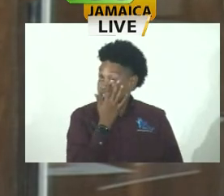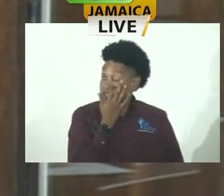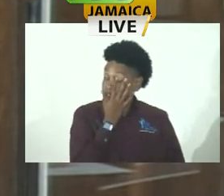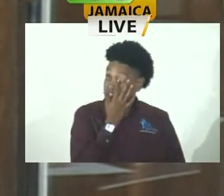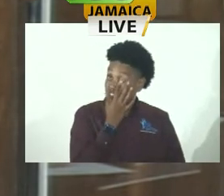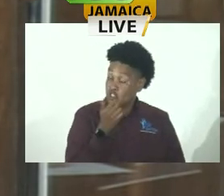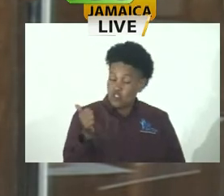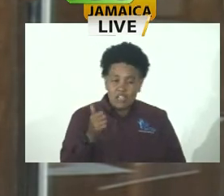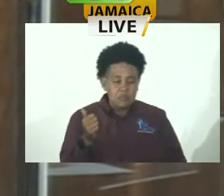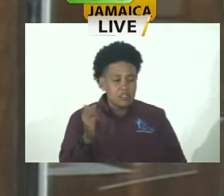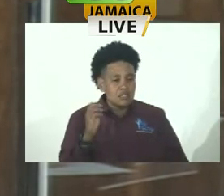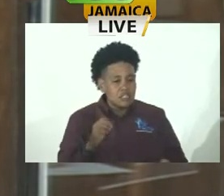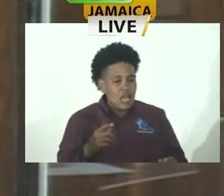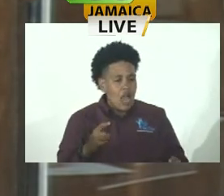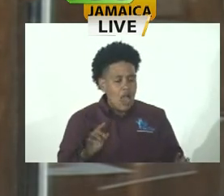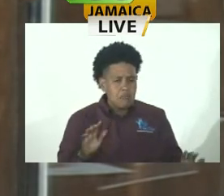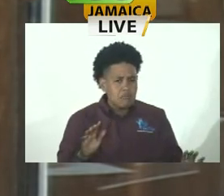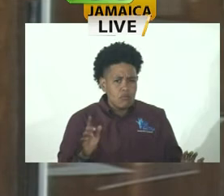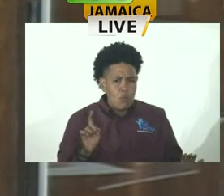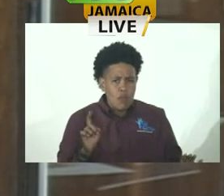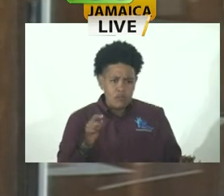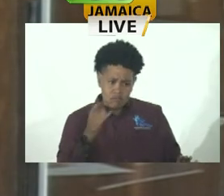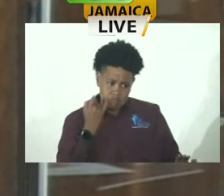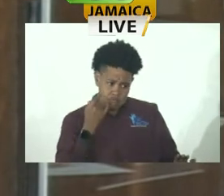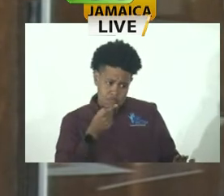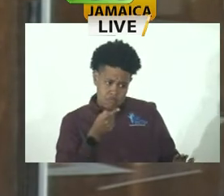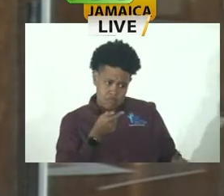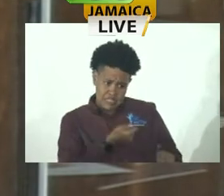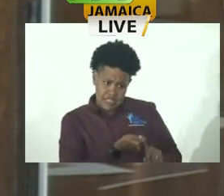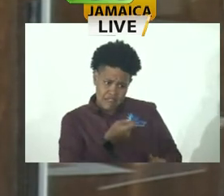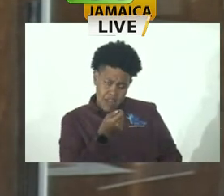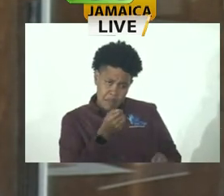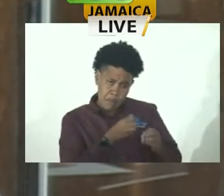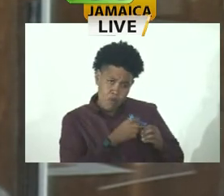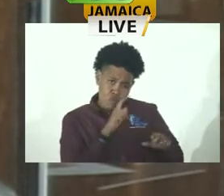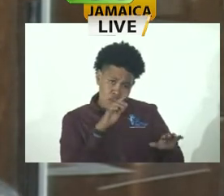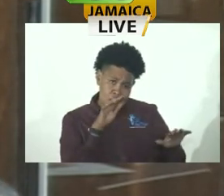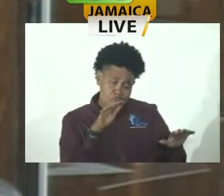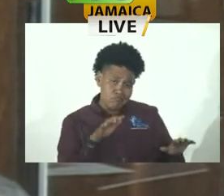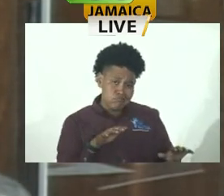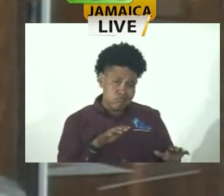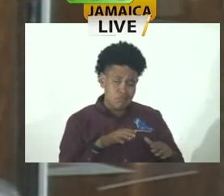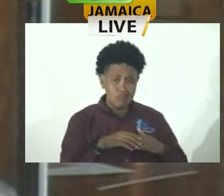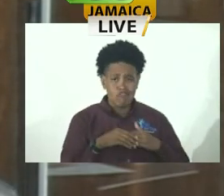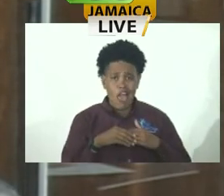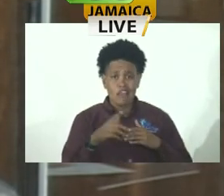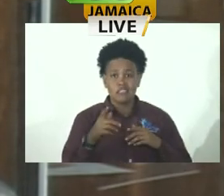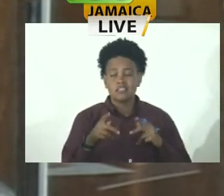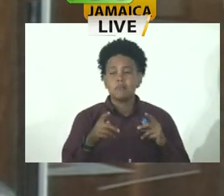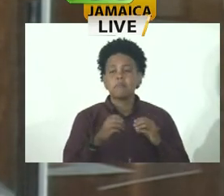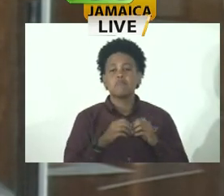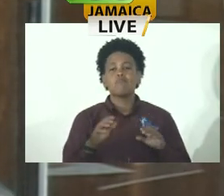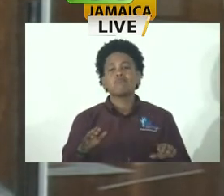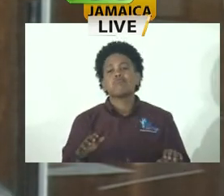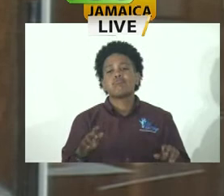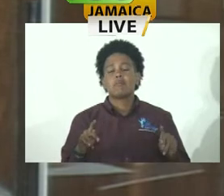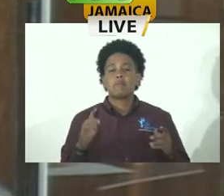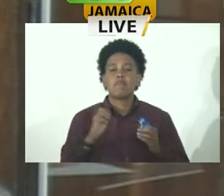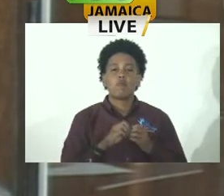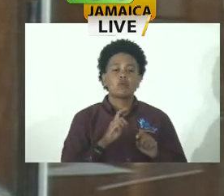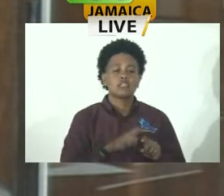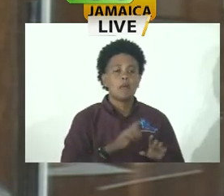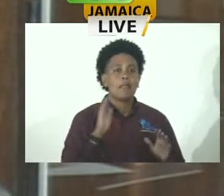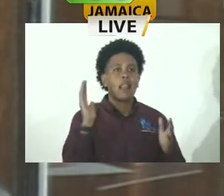vehicles and what have you whereas if they were a little bit more relaxed in turn people would have more time and there'd be less